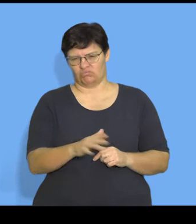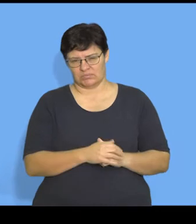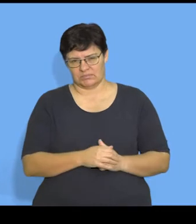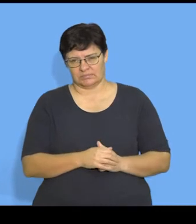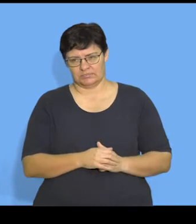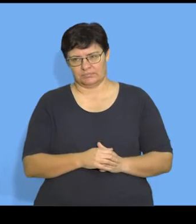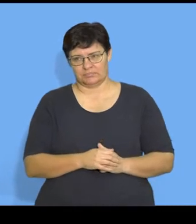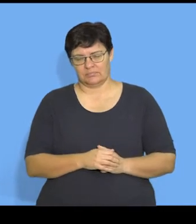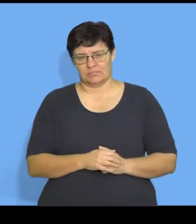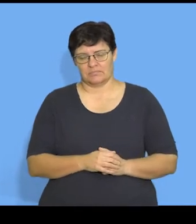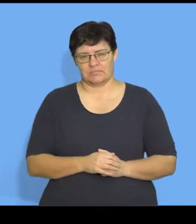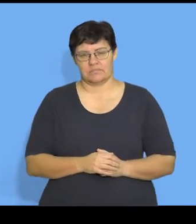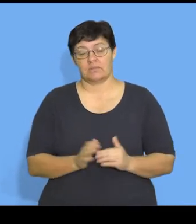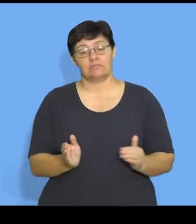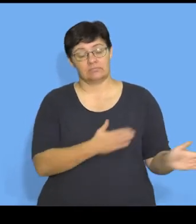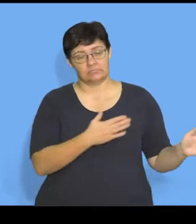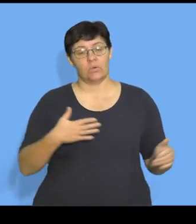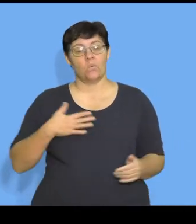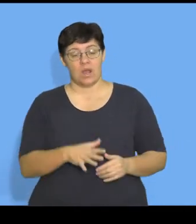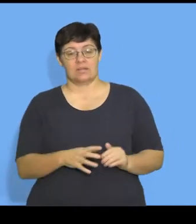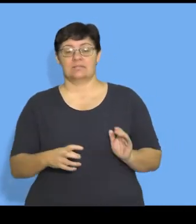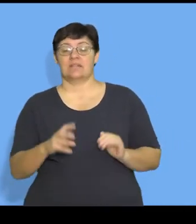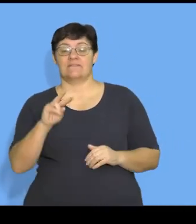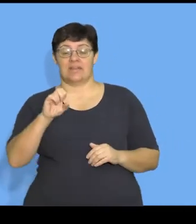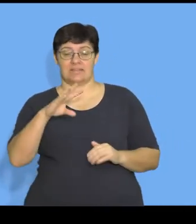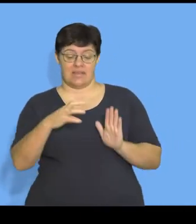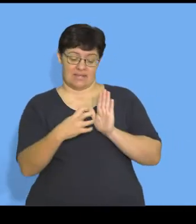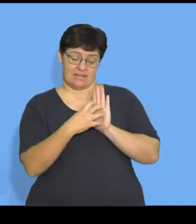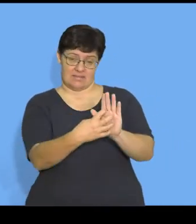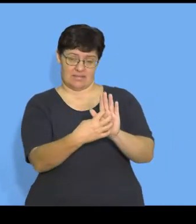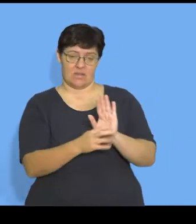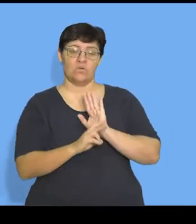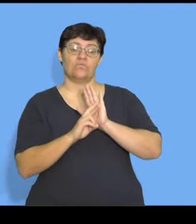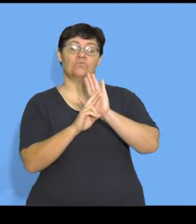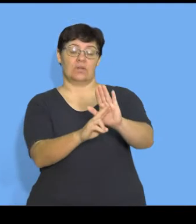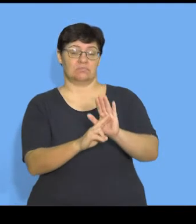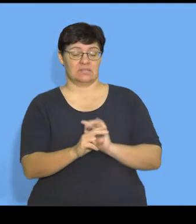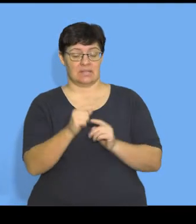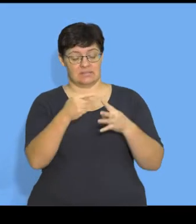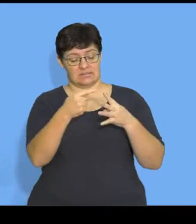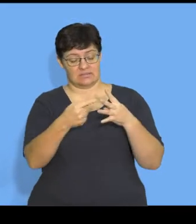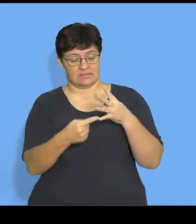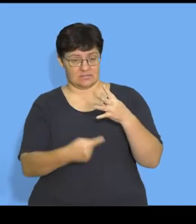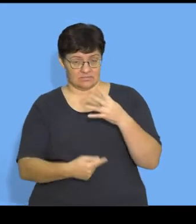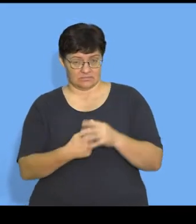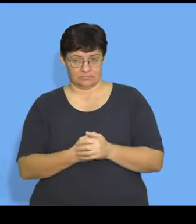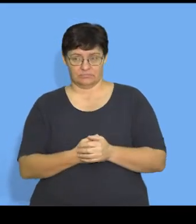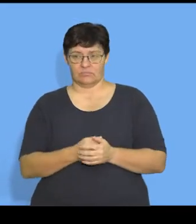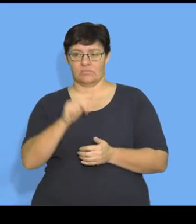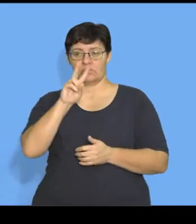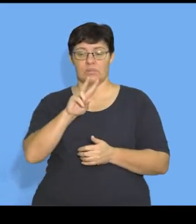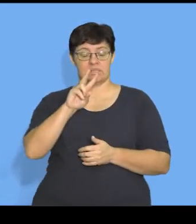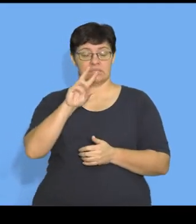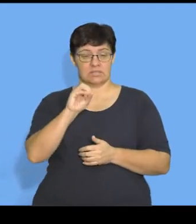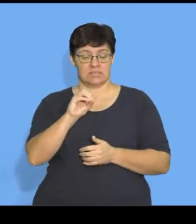Now, I want a vector diagram to represent the following vectors. 20 newtons